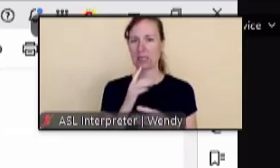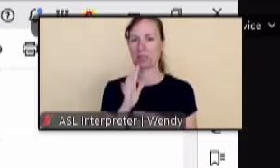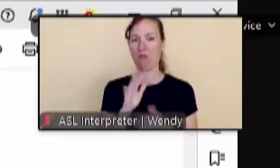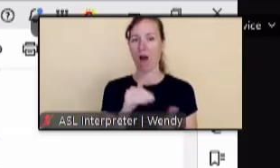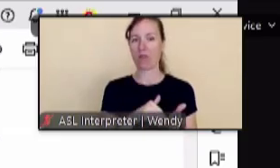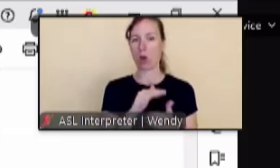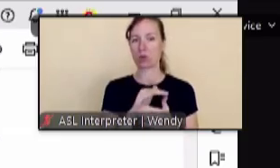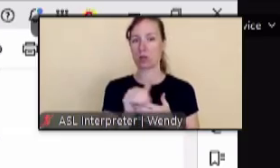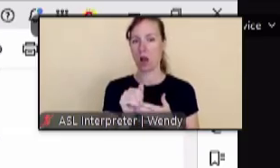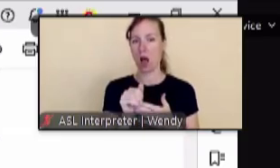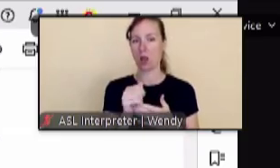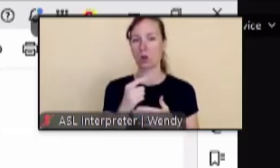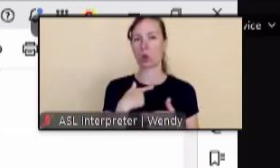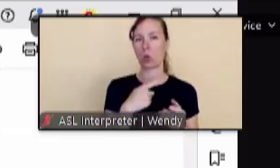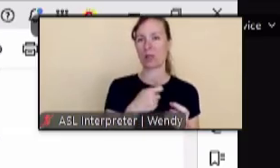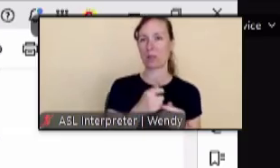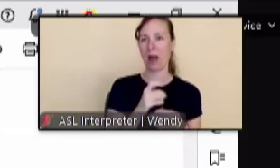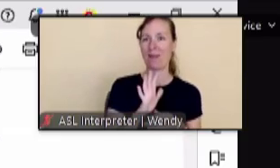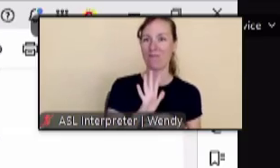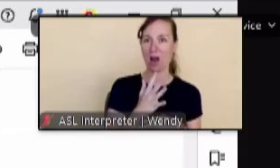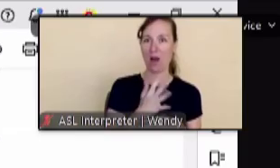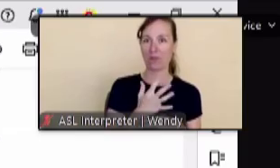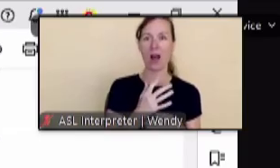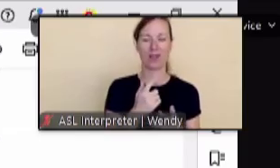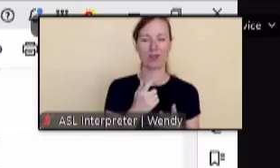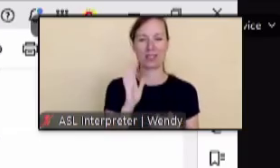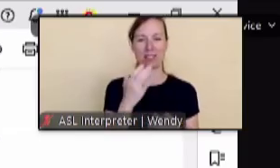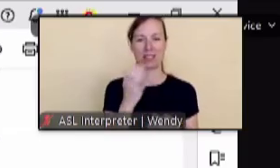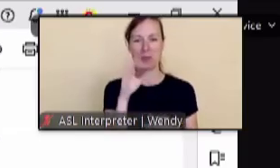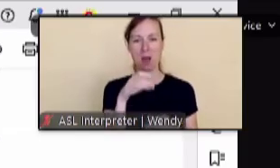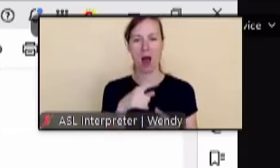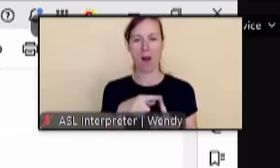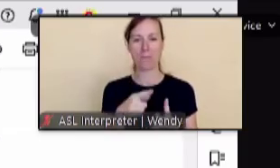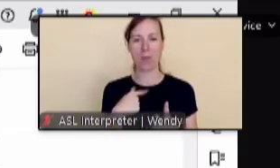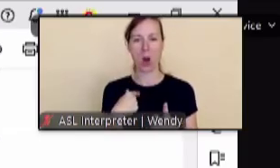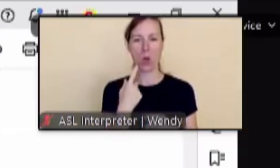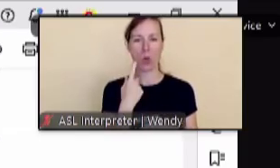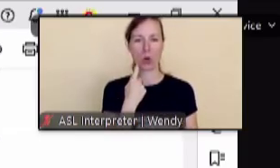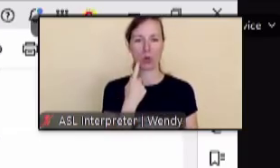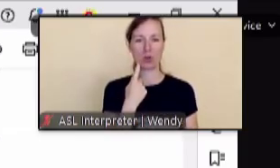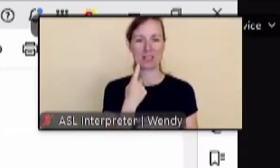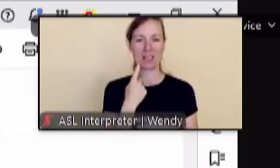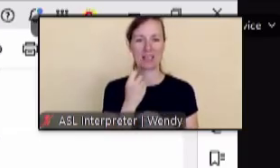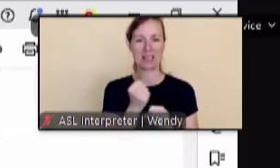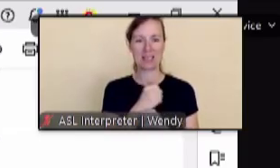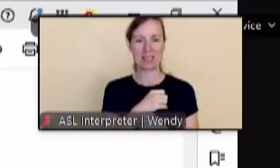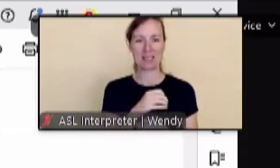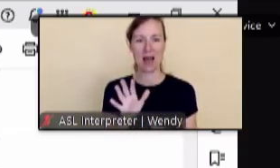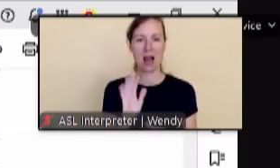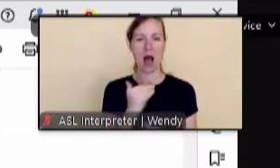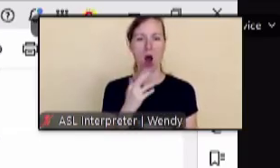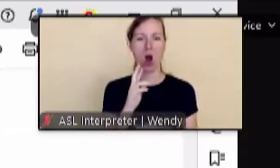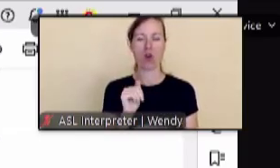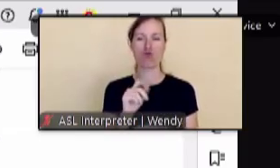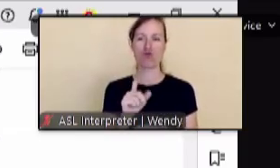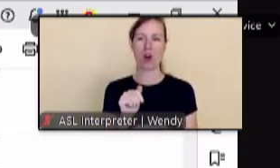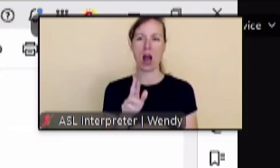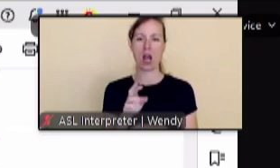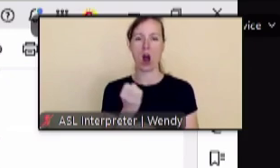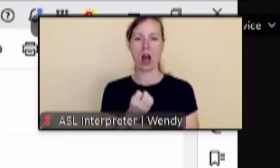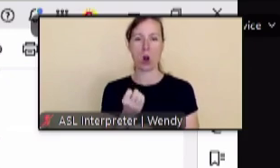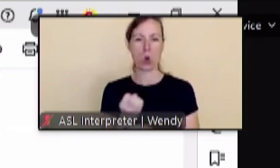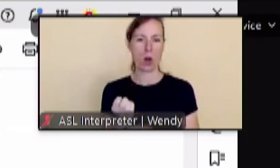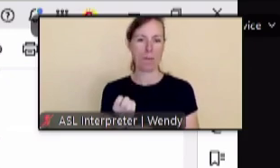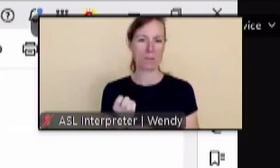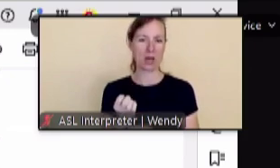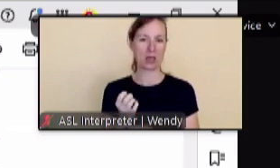send out all of our radar equipment, LiDAR equipment for annual calibration. So that money will get eaten up. It's just a matter of timing as it relates to